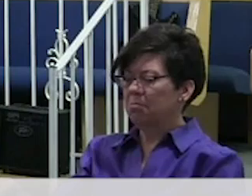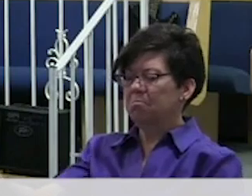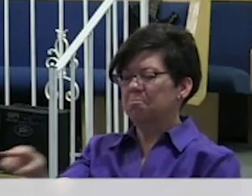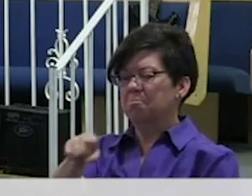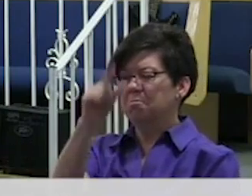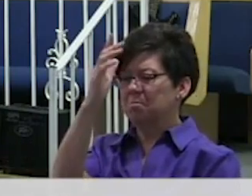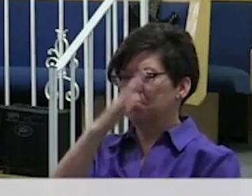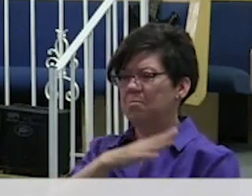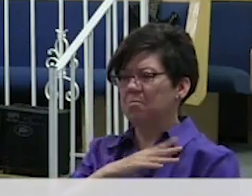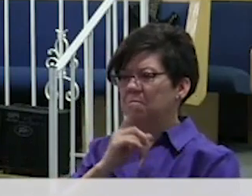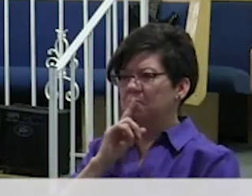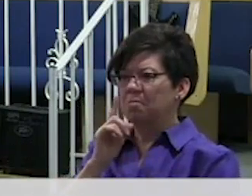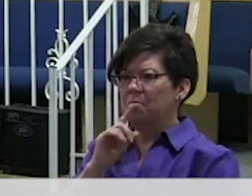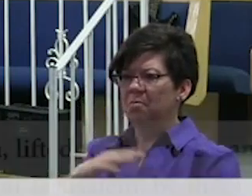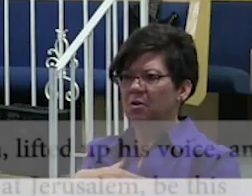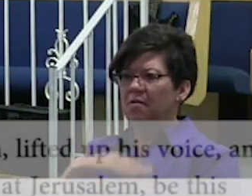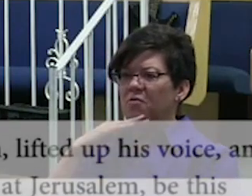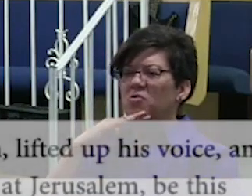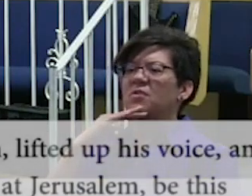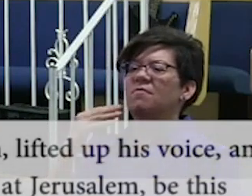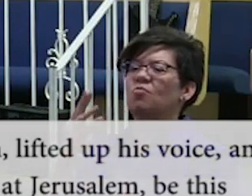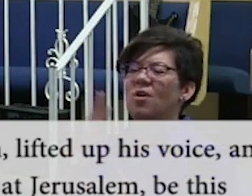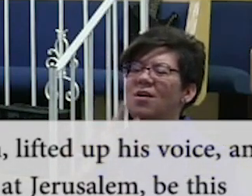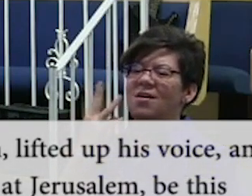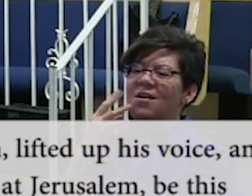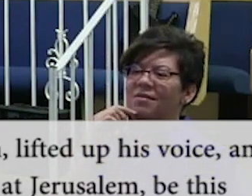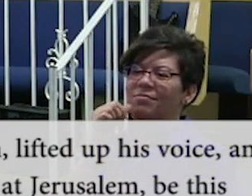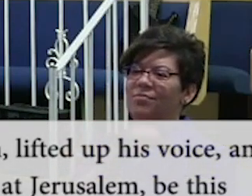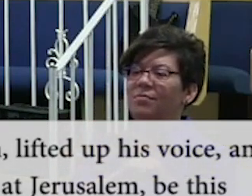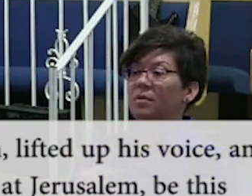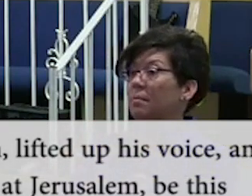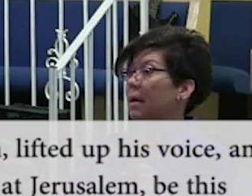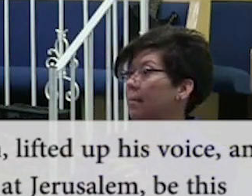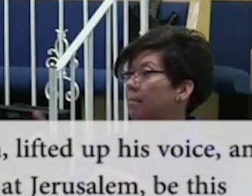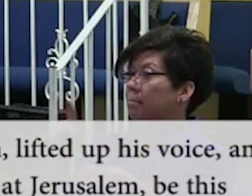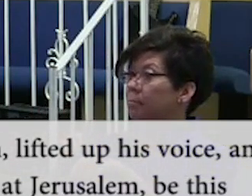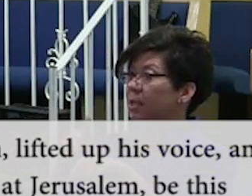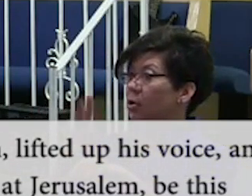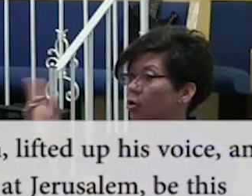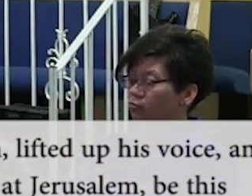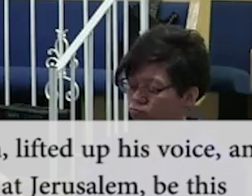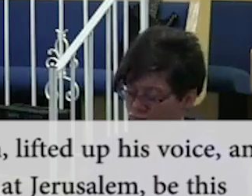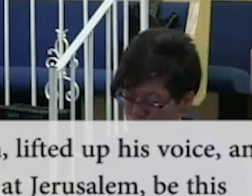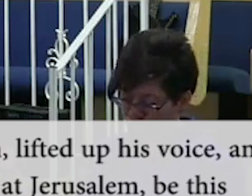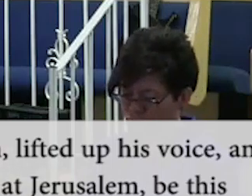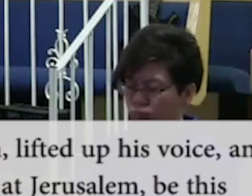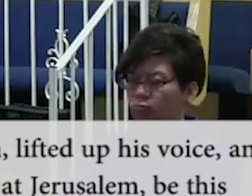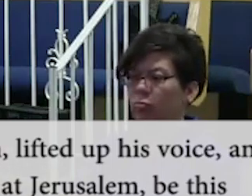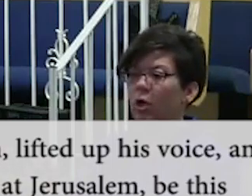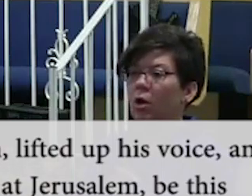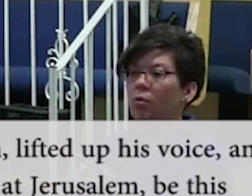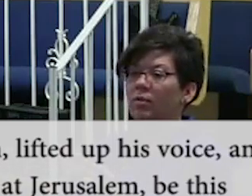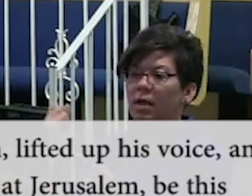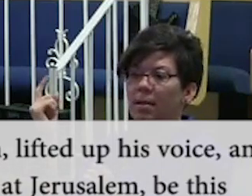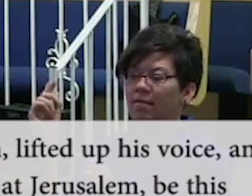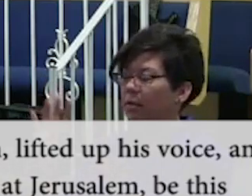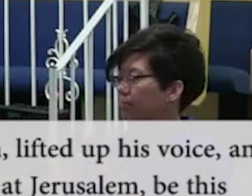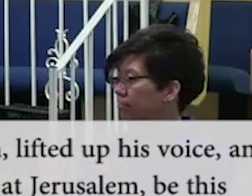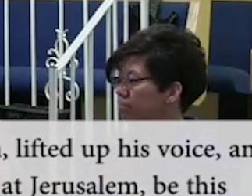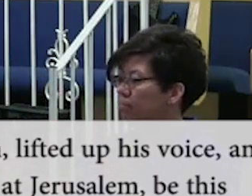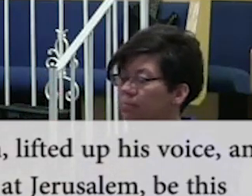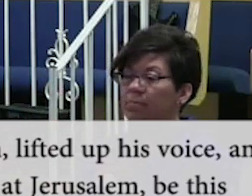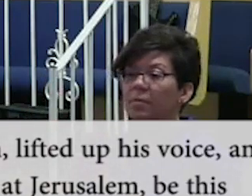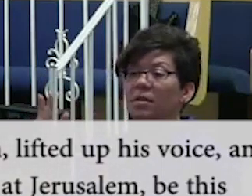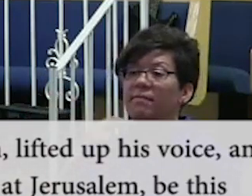men are full of new wine." But Peter, standing up with the 11, lift up